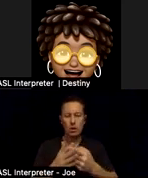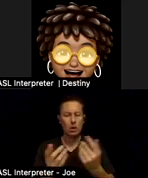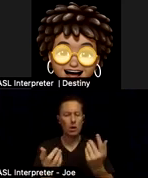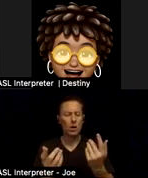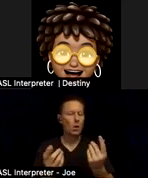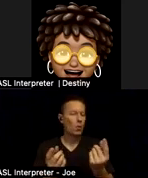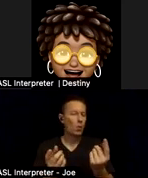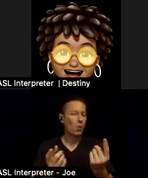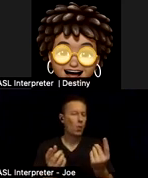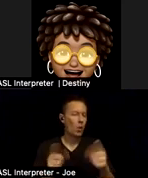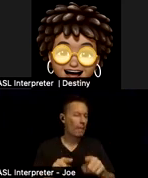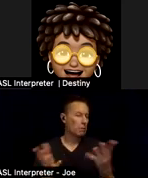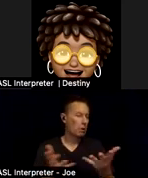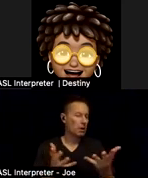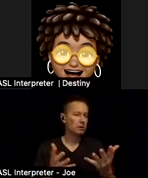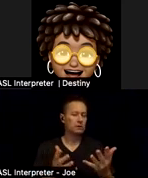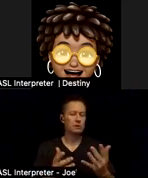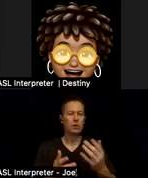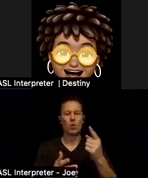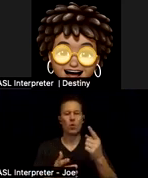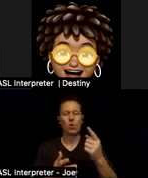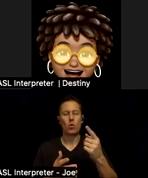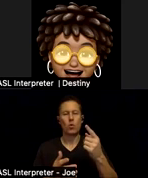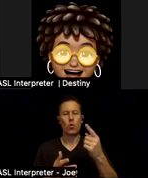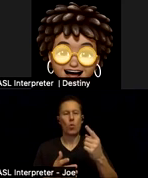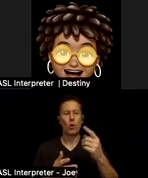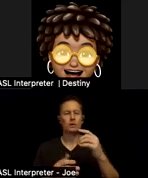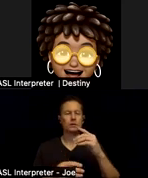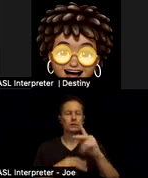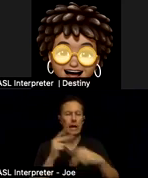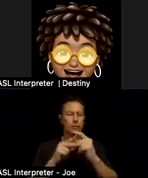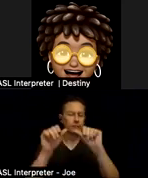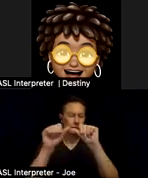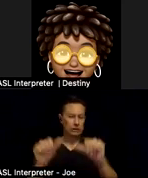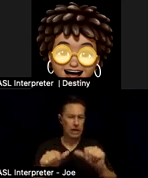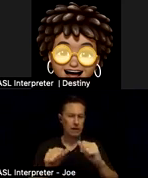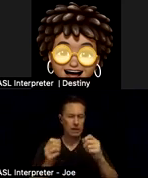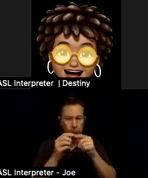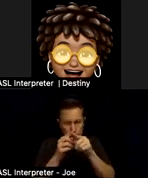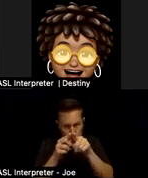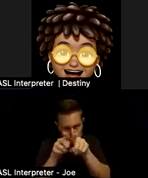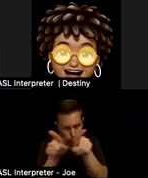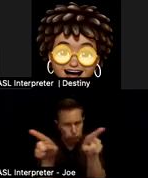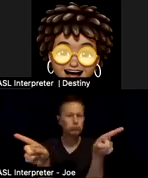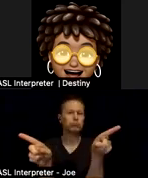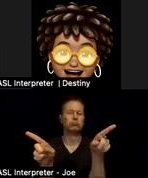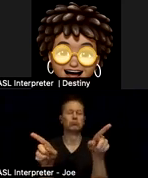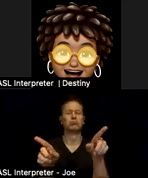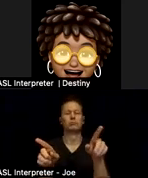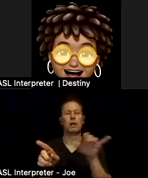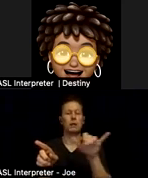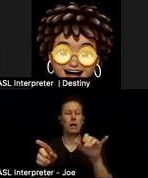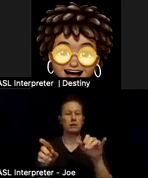a certain shape. I don't know if you can see this as it goes into the wall, and then it kind of umbrellas out like almost like a just like an